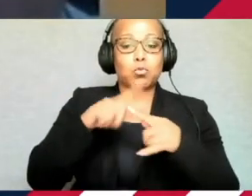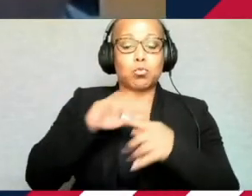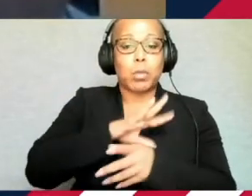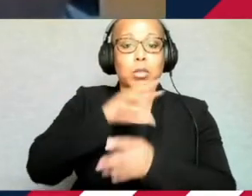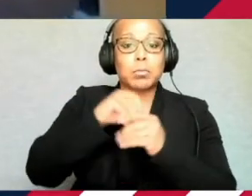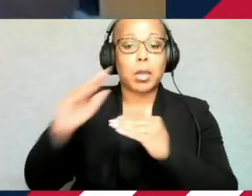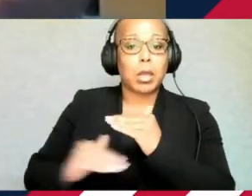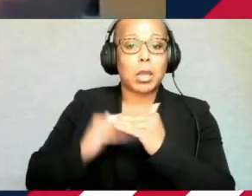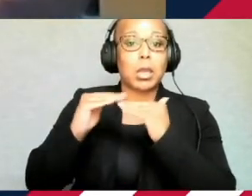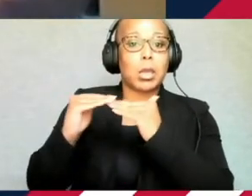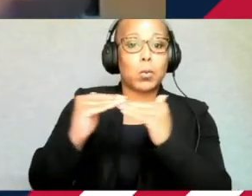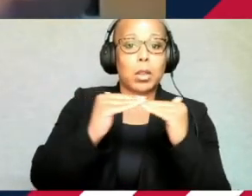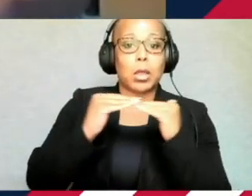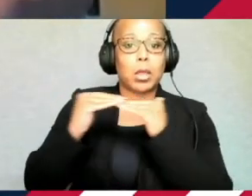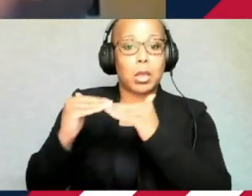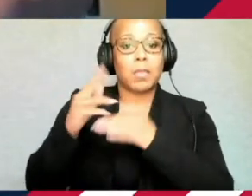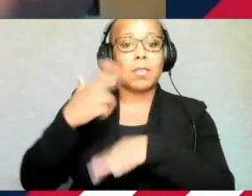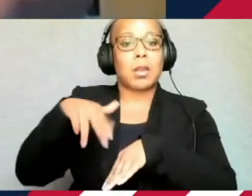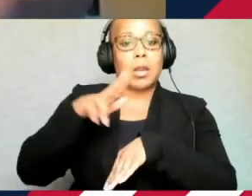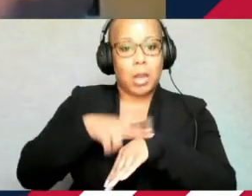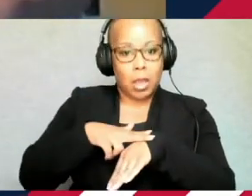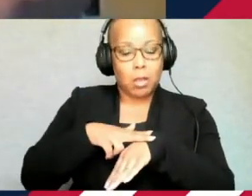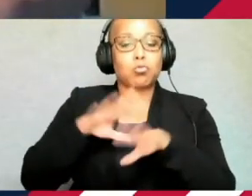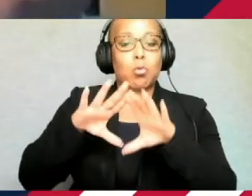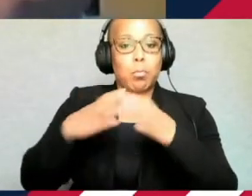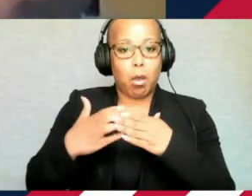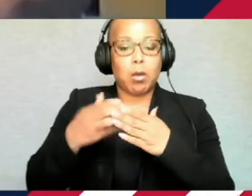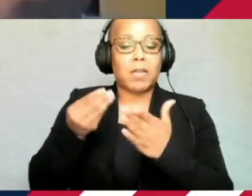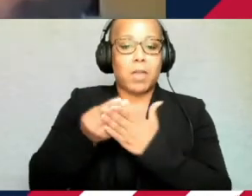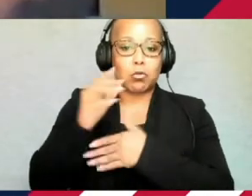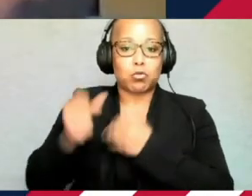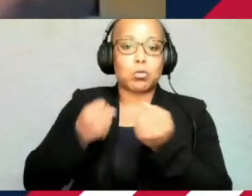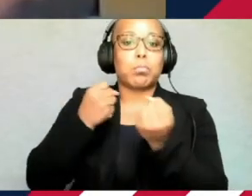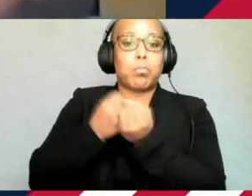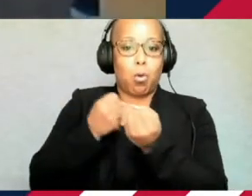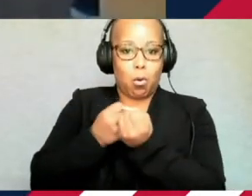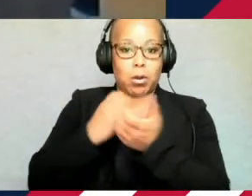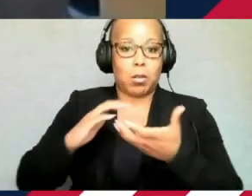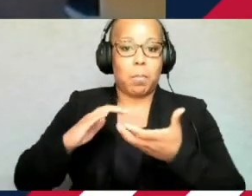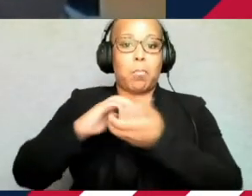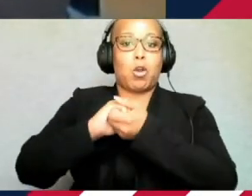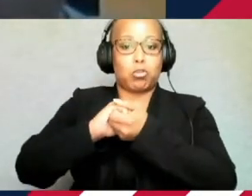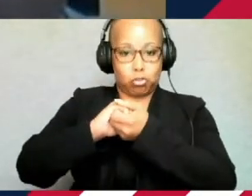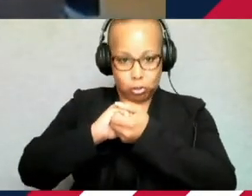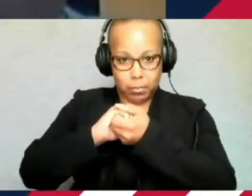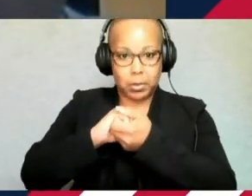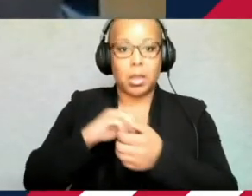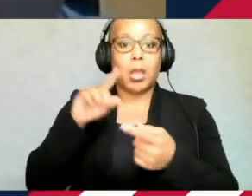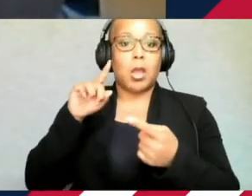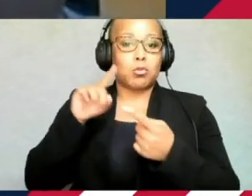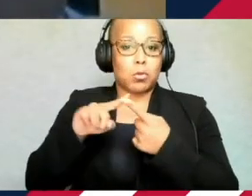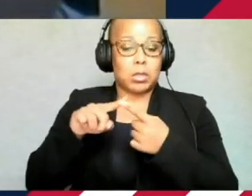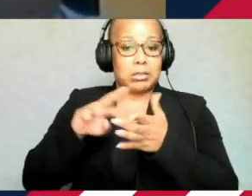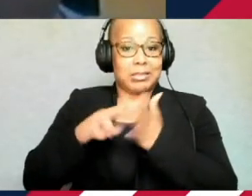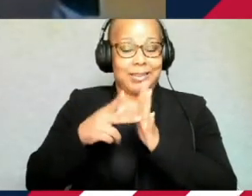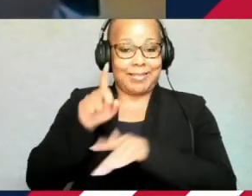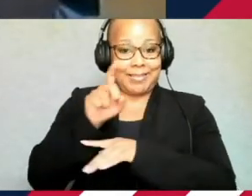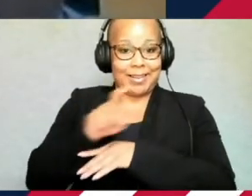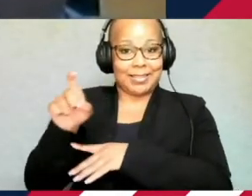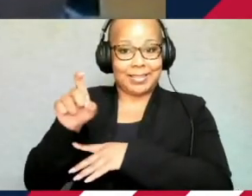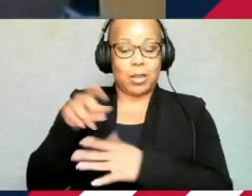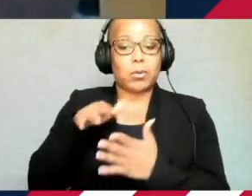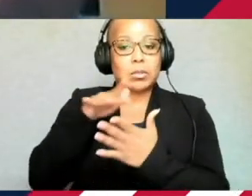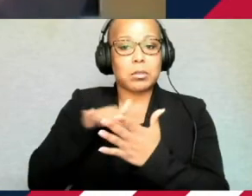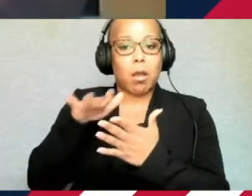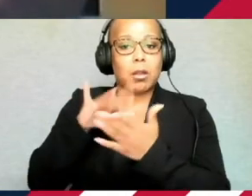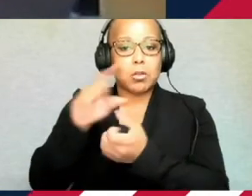of national party financial support, such as the state party partnership, and to the extent necessary, study and support